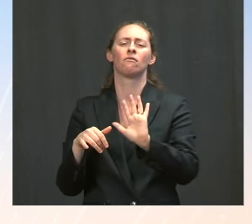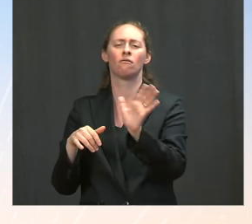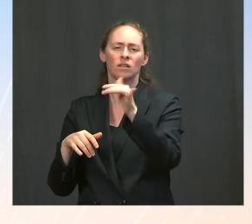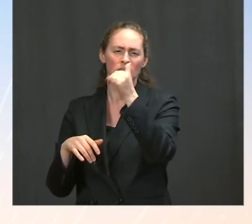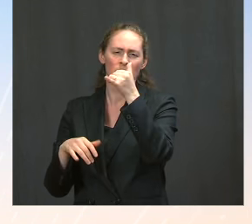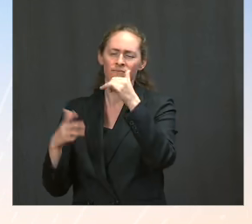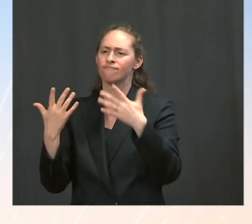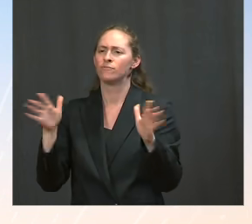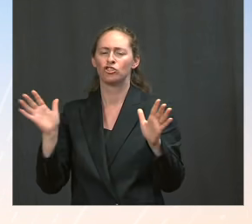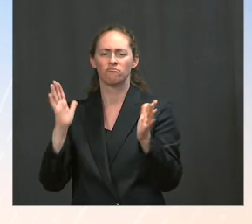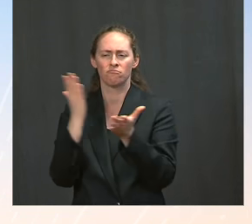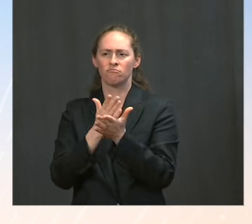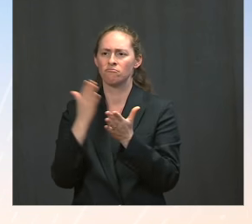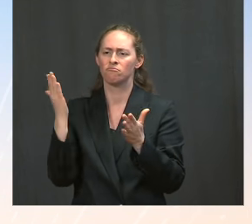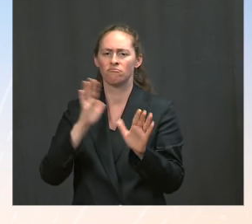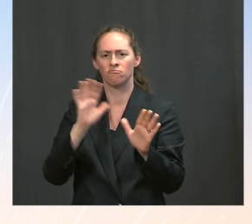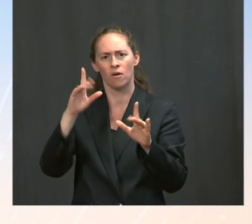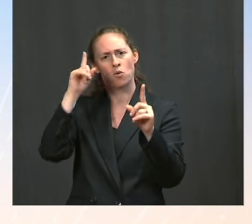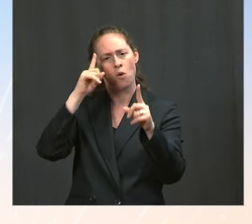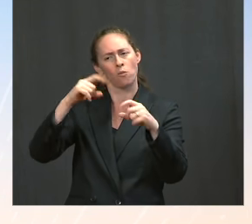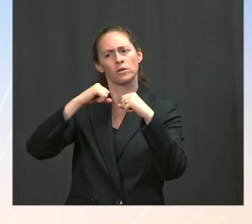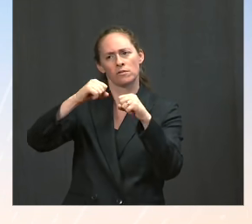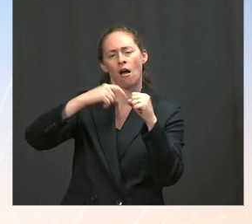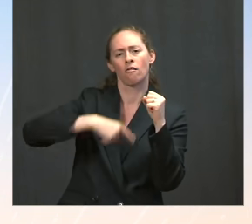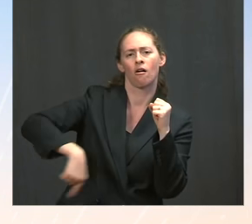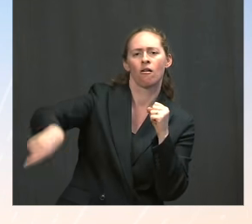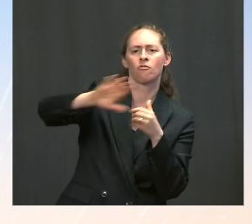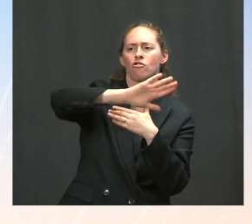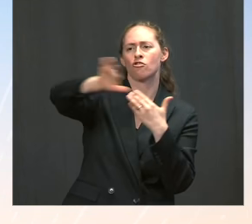sure on his legislative agenda I don't know how to make